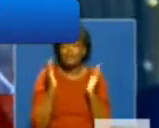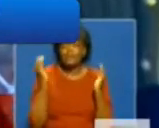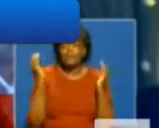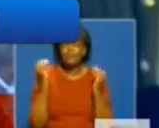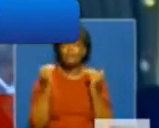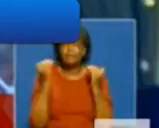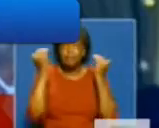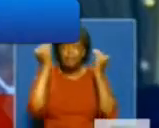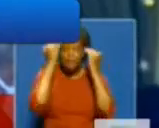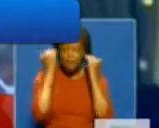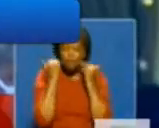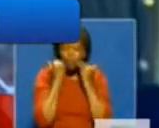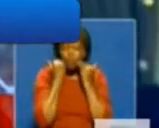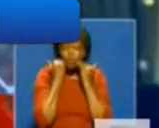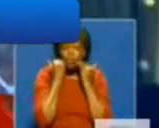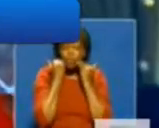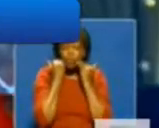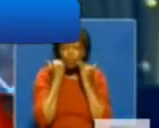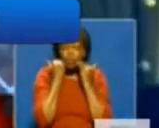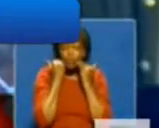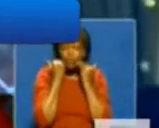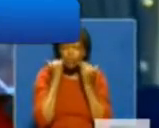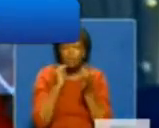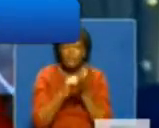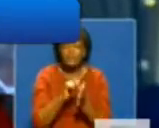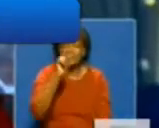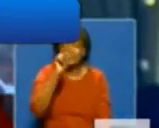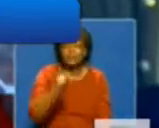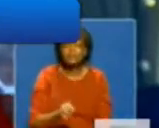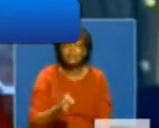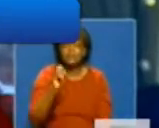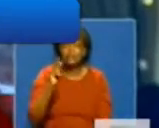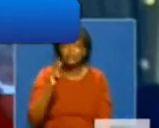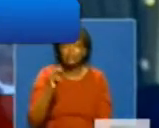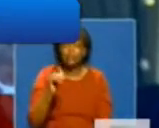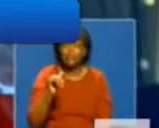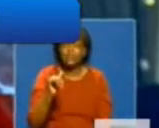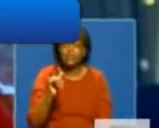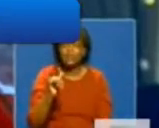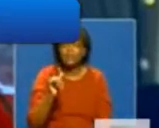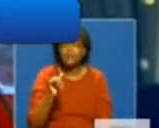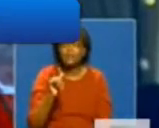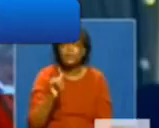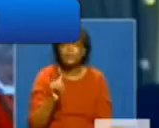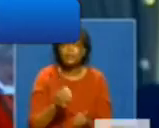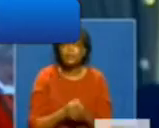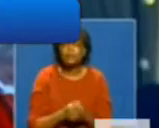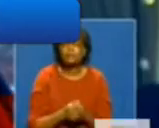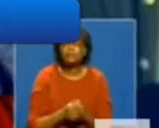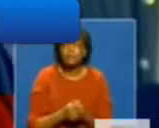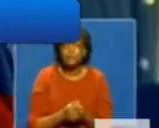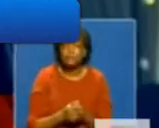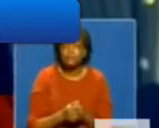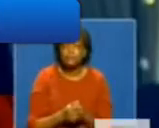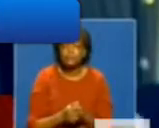concurrent jurisdiction, that is Justice Okwan, and that is on volume 1 of page